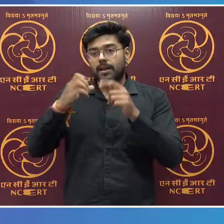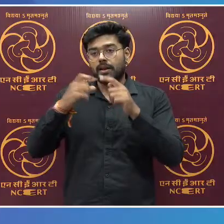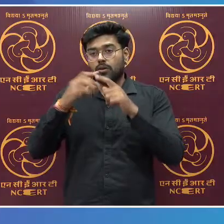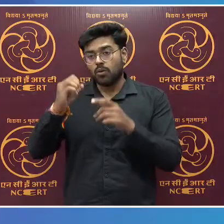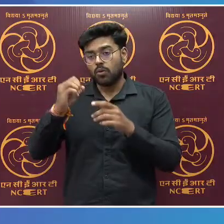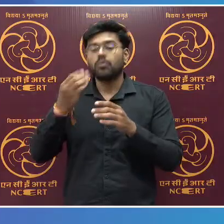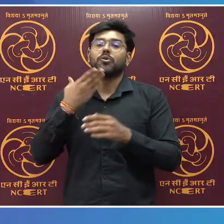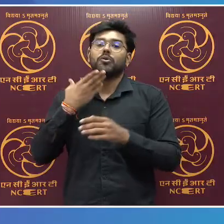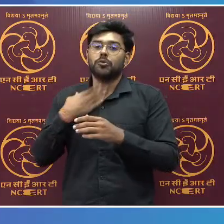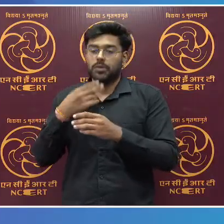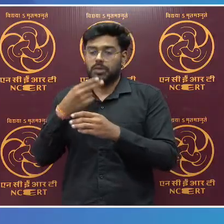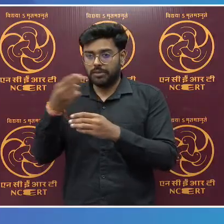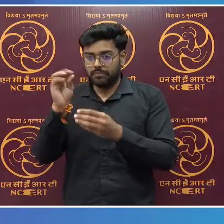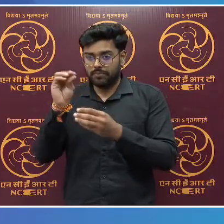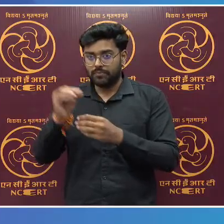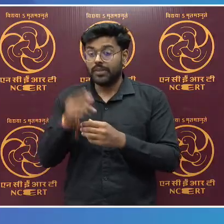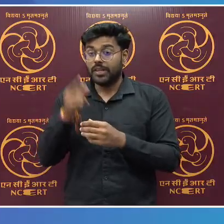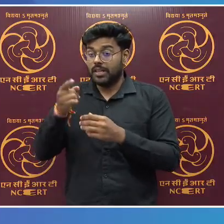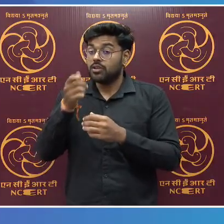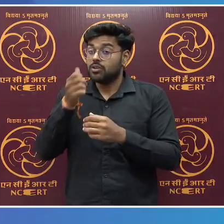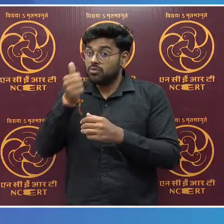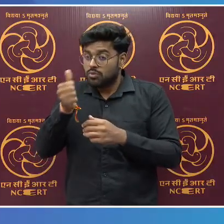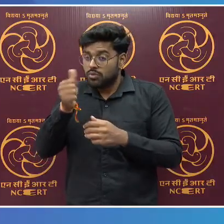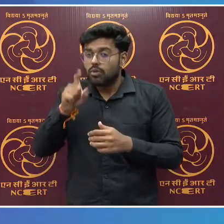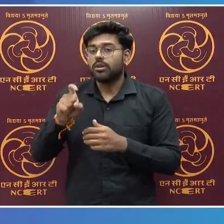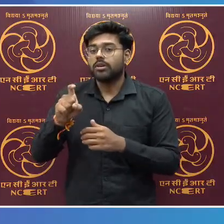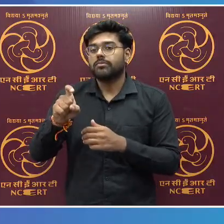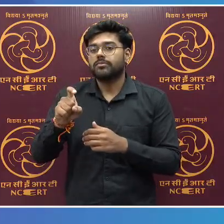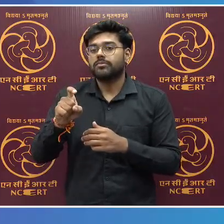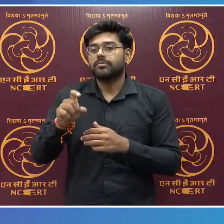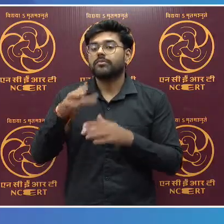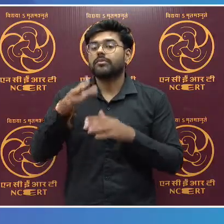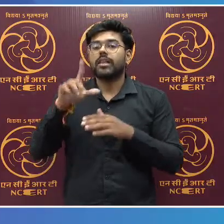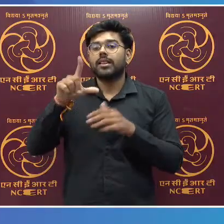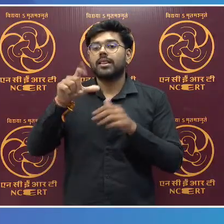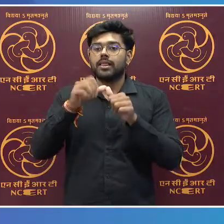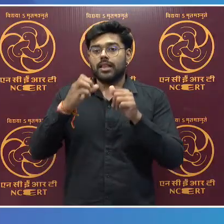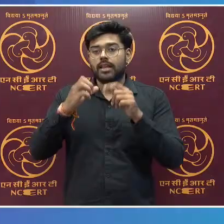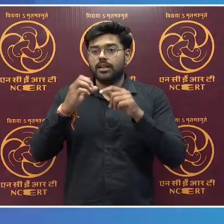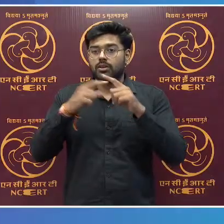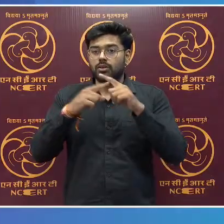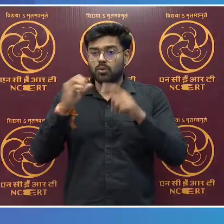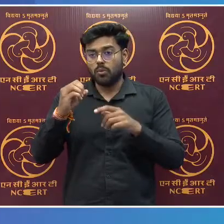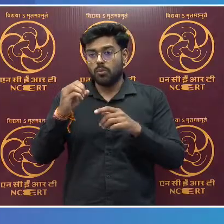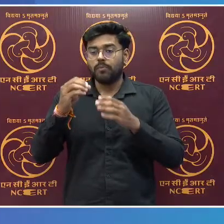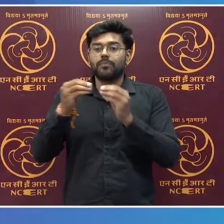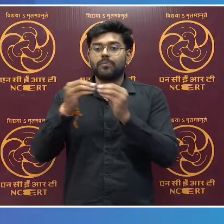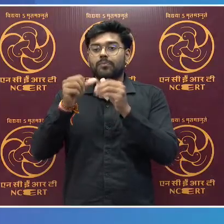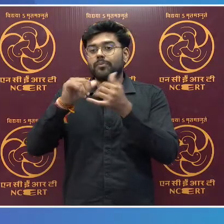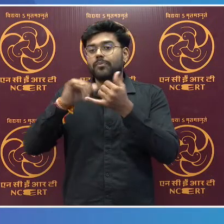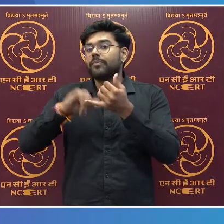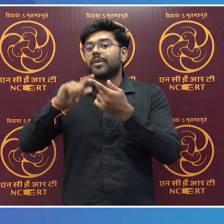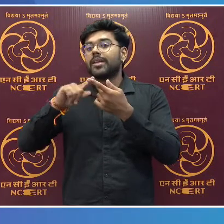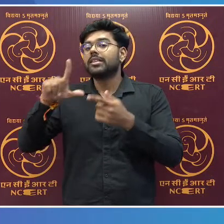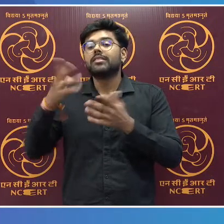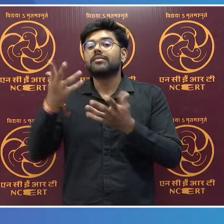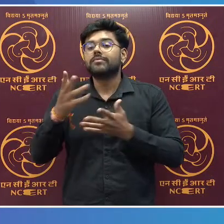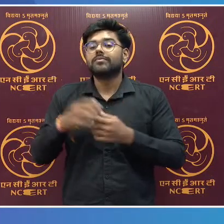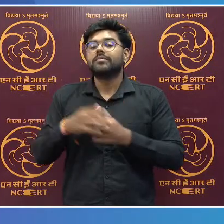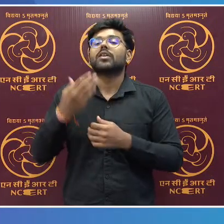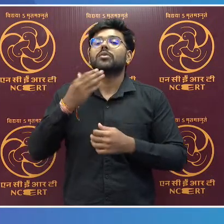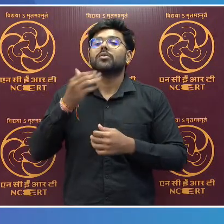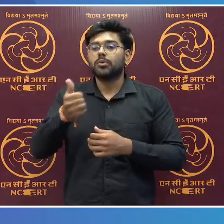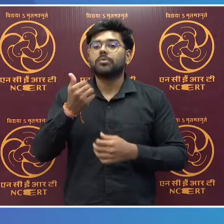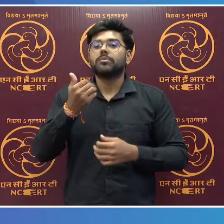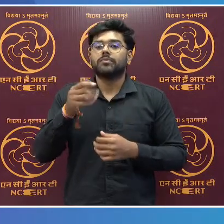sugar in the presence of good bacteria. Now, lactobacillus is what? It's a good bacteria, right? Now, what it